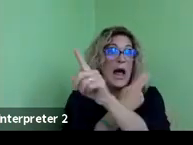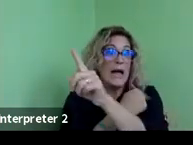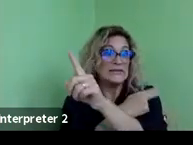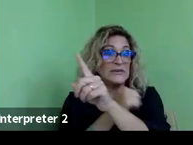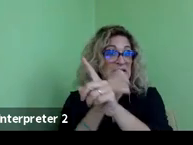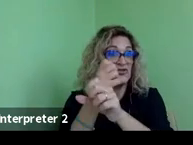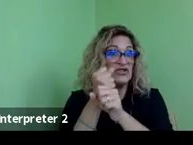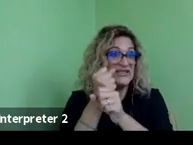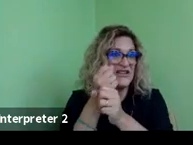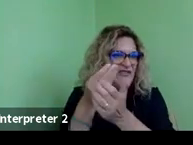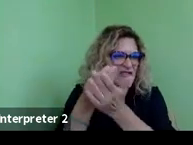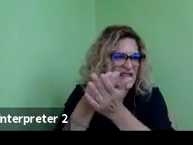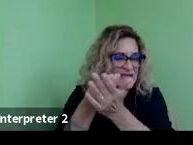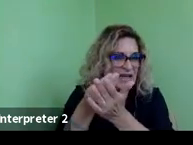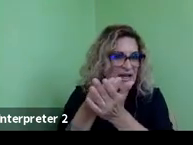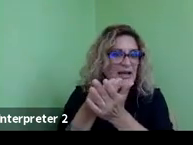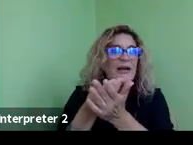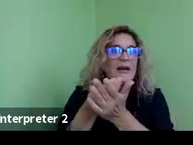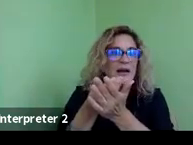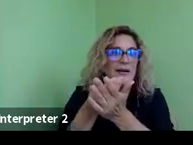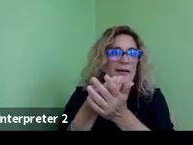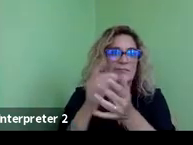that's VAWA